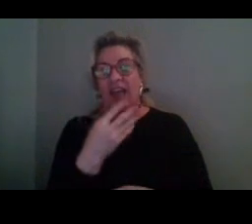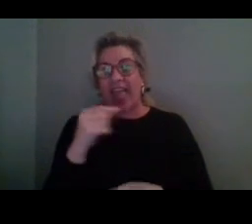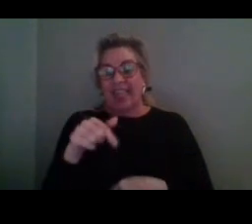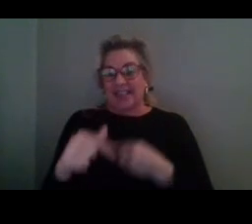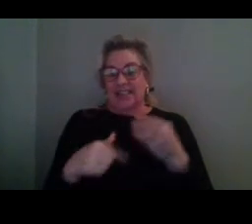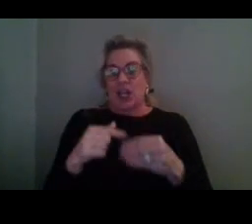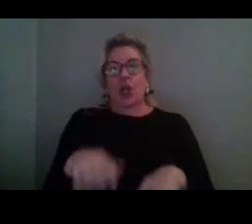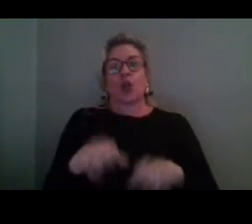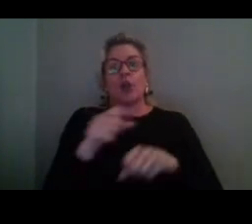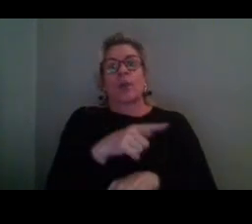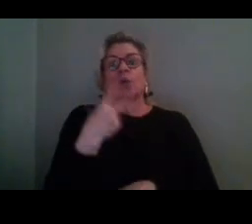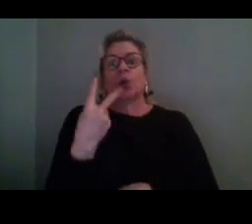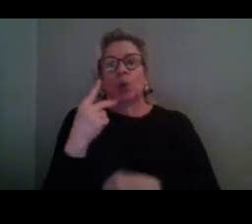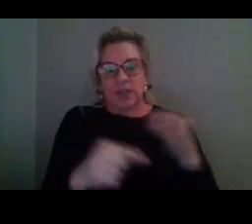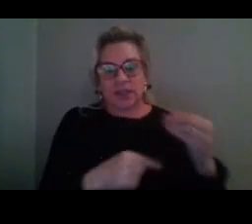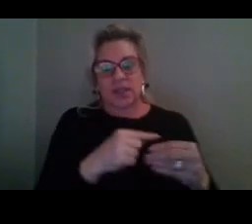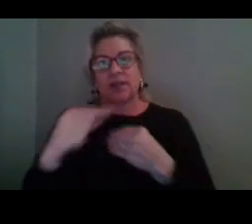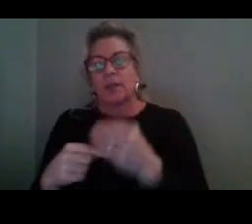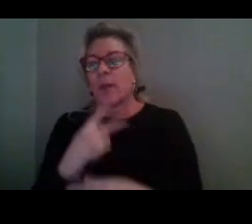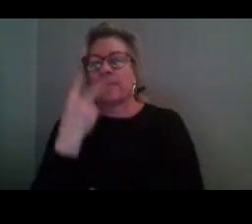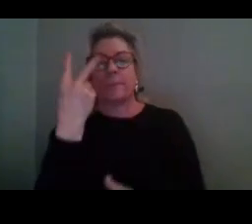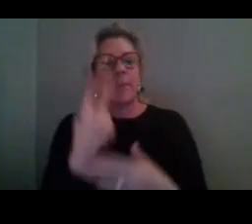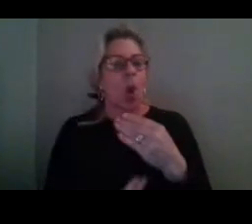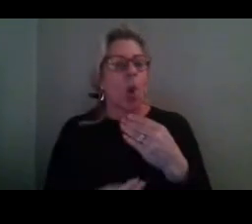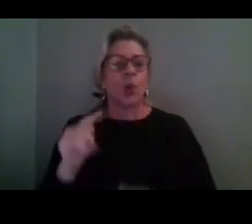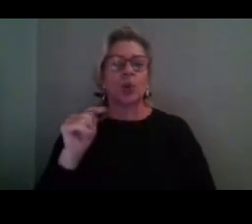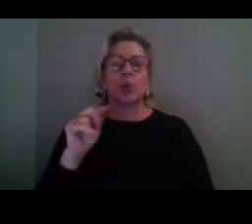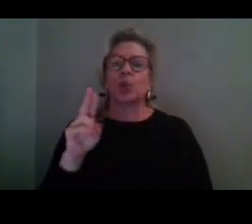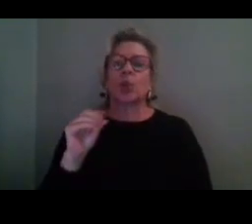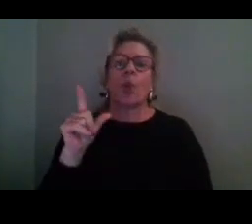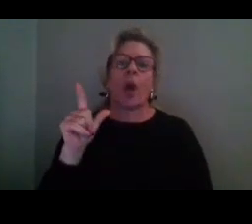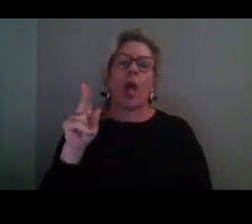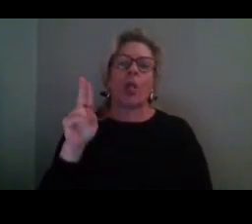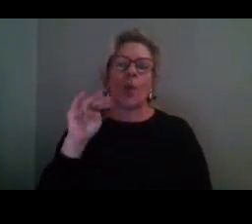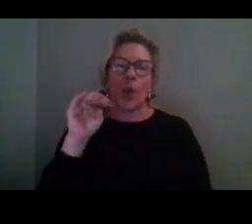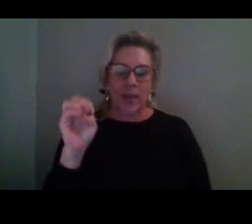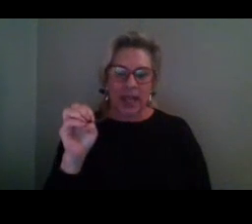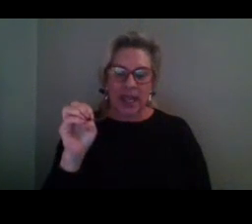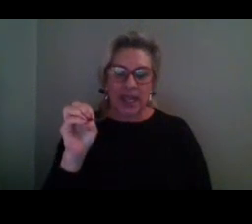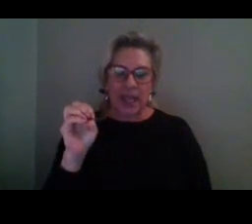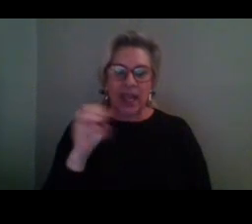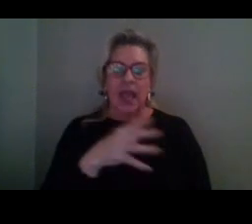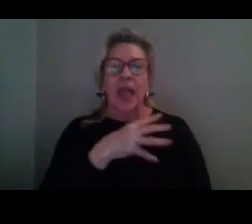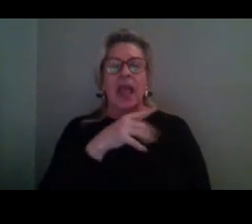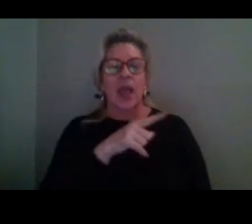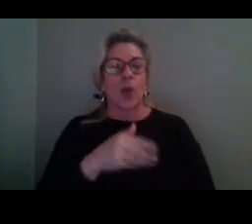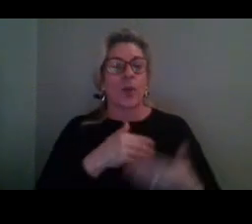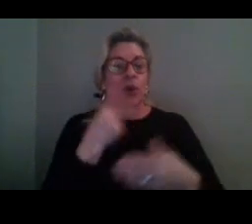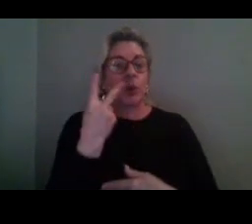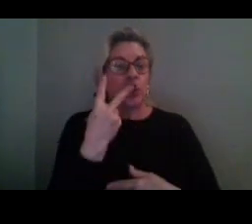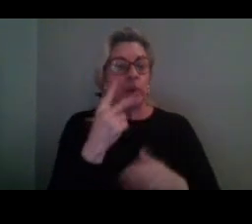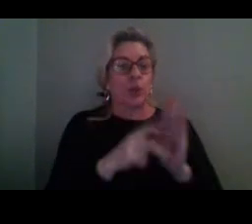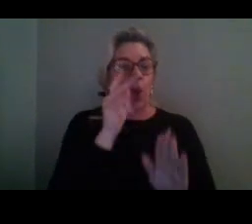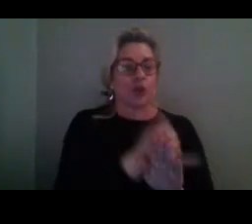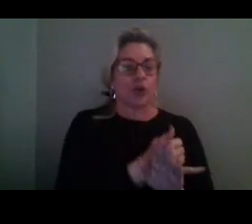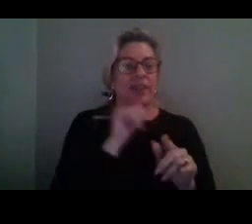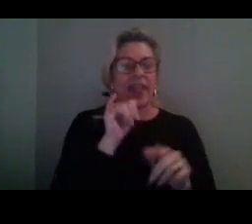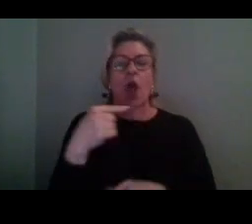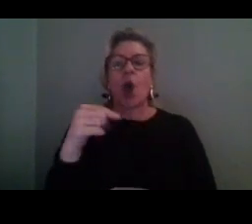2 cycles, but both Tuolumne County is being recommended for 2 projects. This is the Groveland